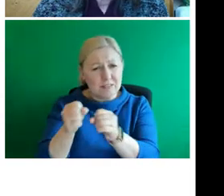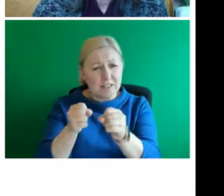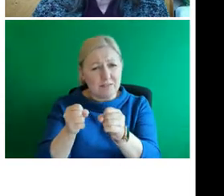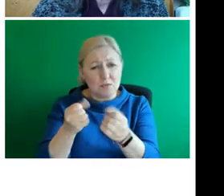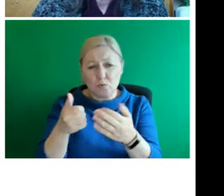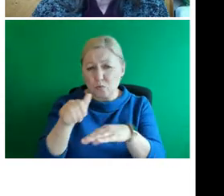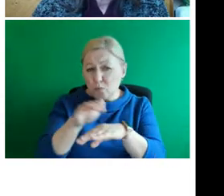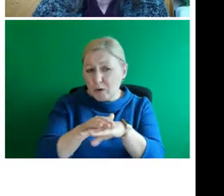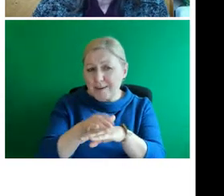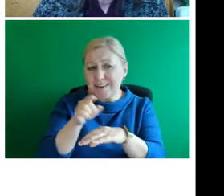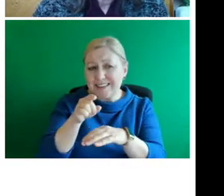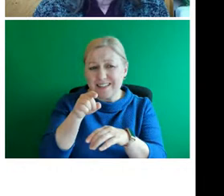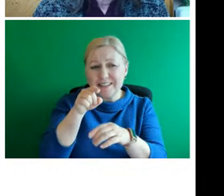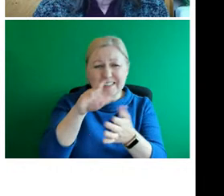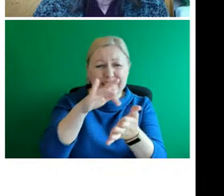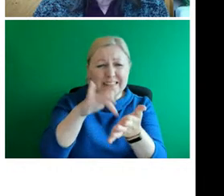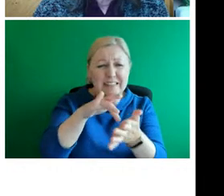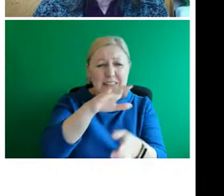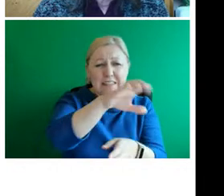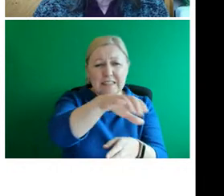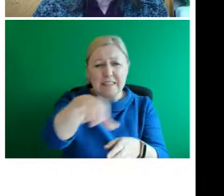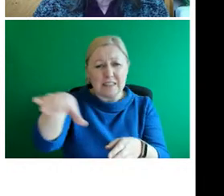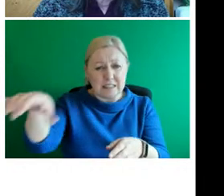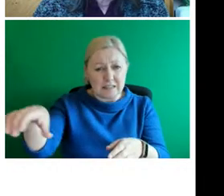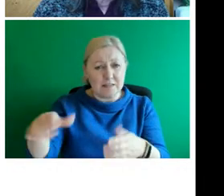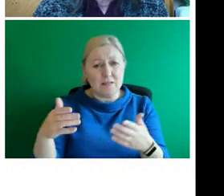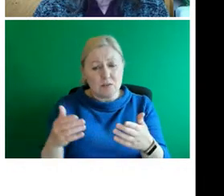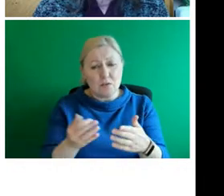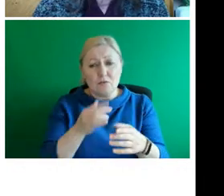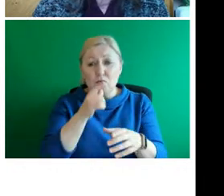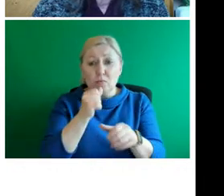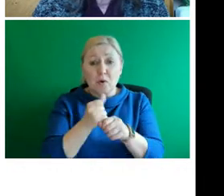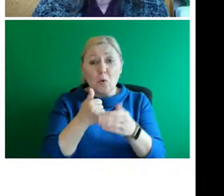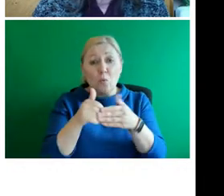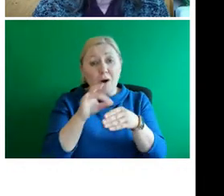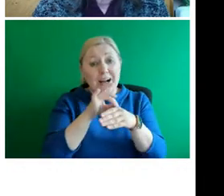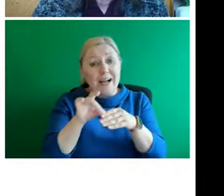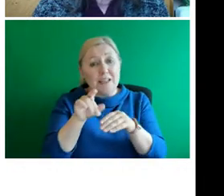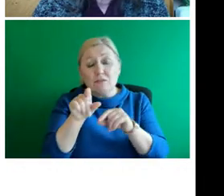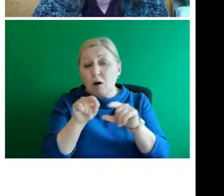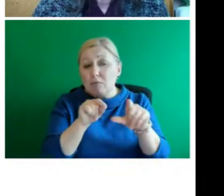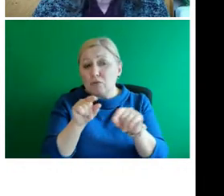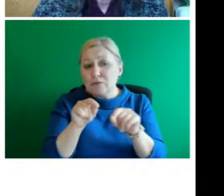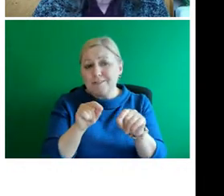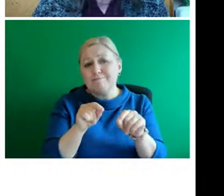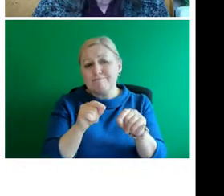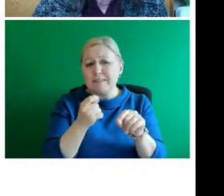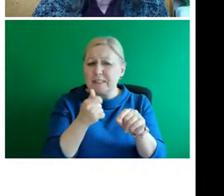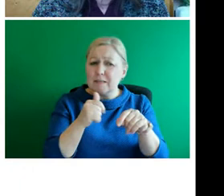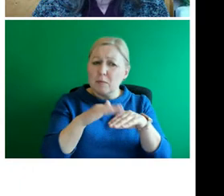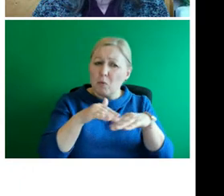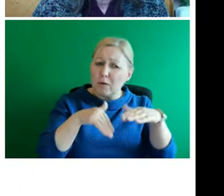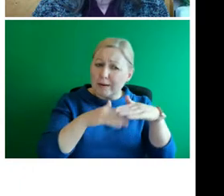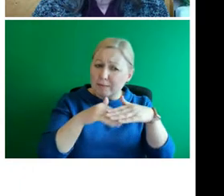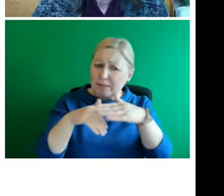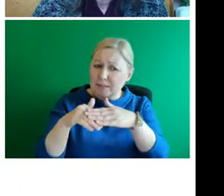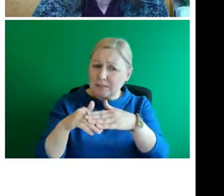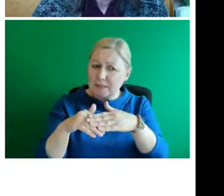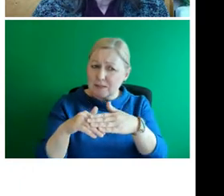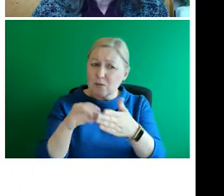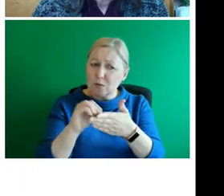cities. And public transportation options also tend to be more limited, which means relying on friends and families